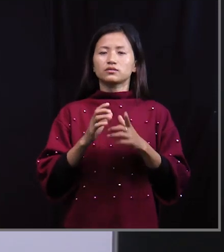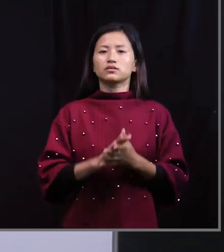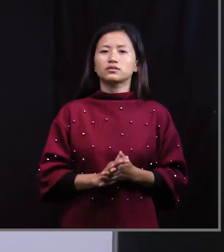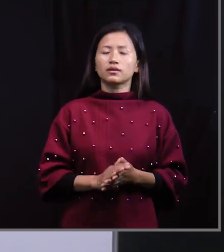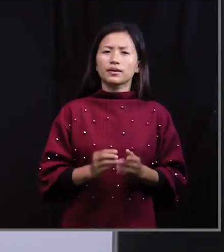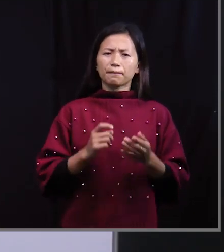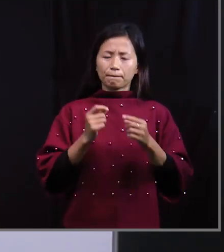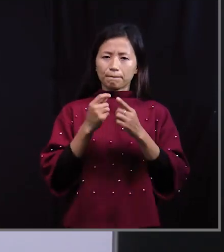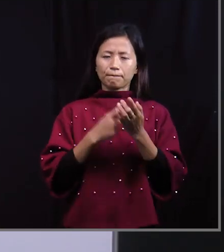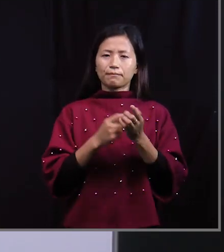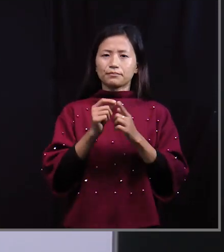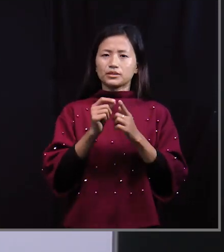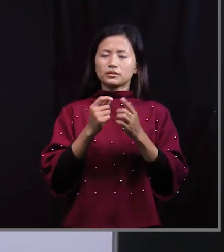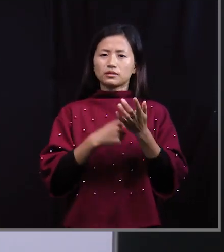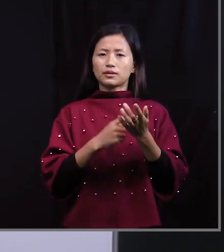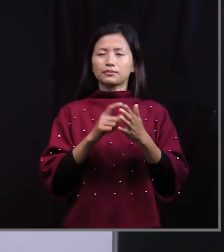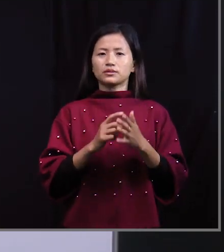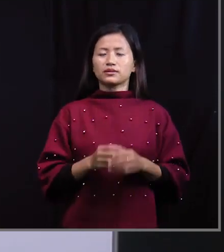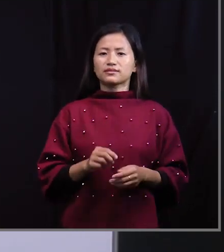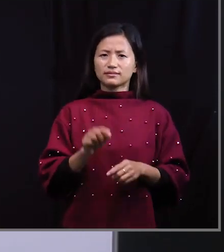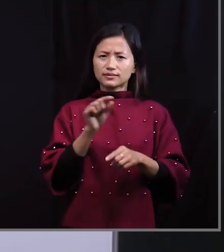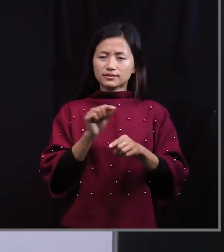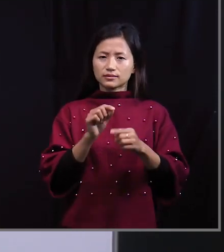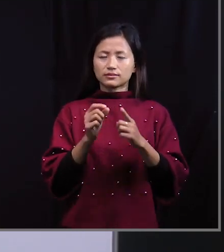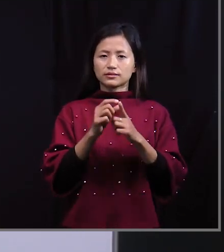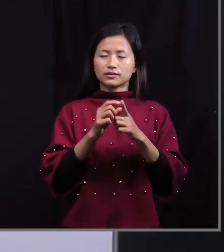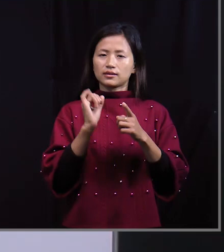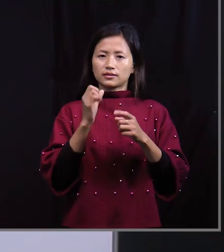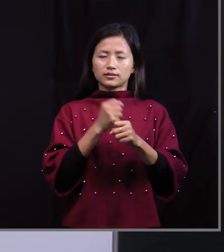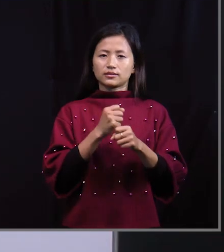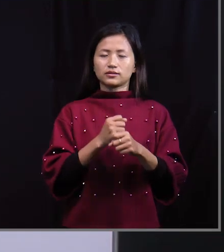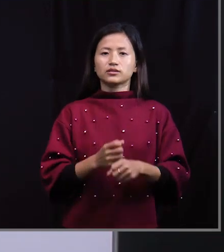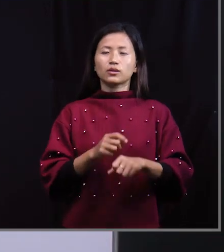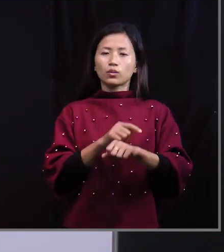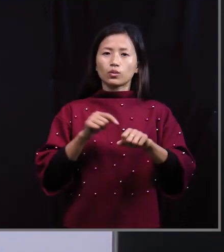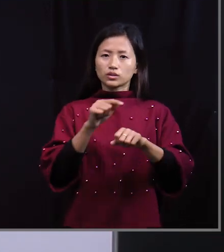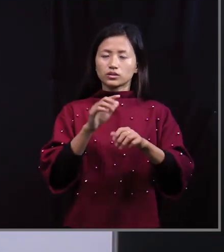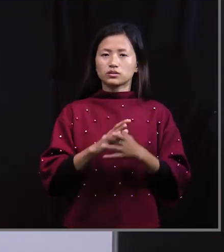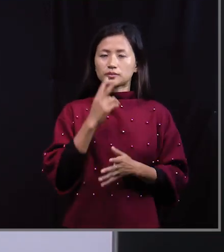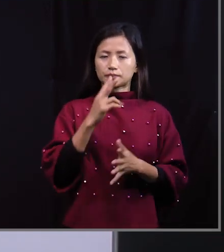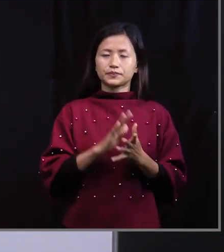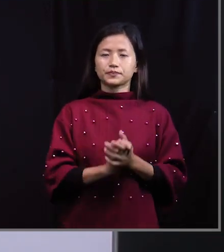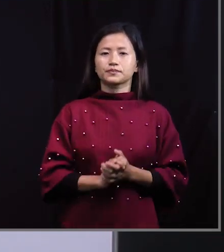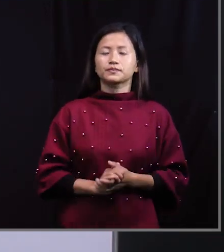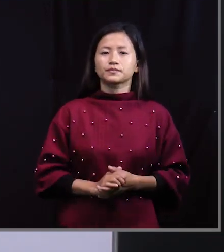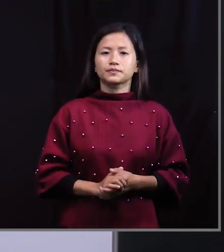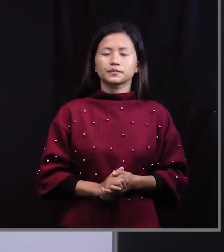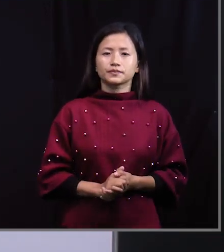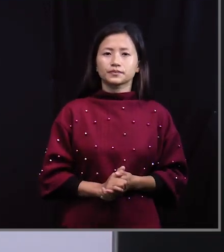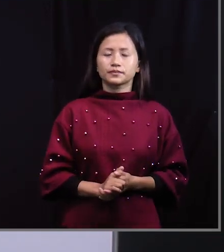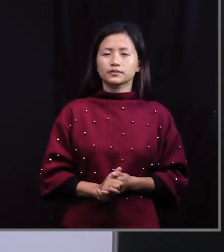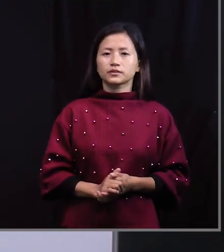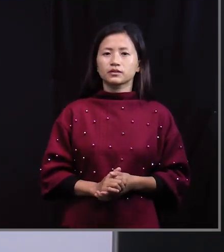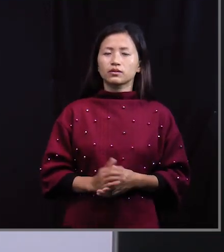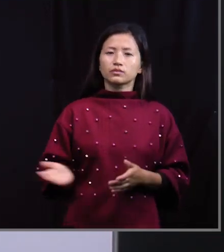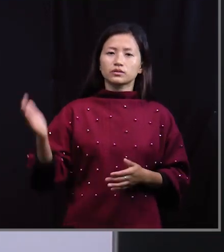the prospect of this digital watches have killed the traditional watches. Also,